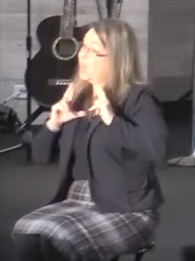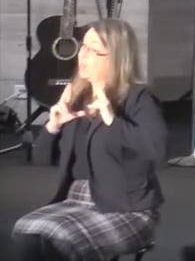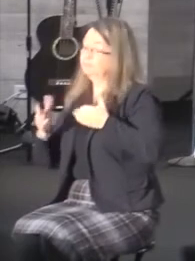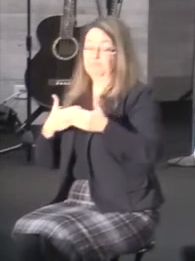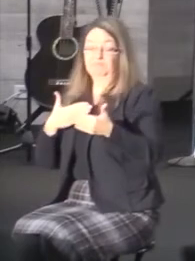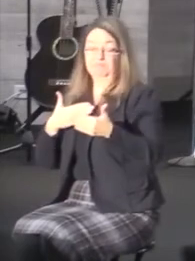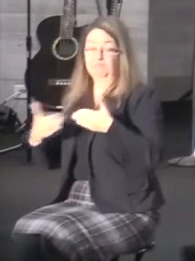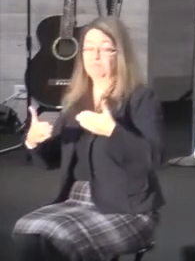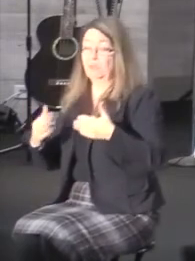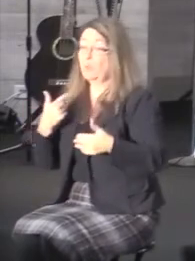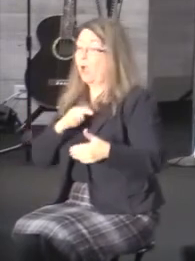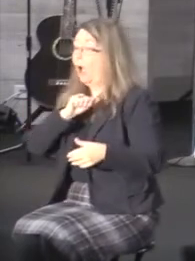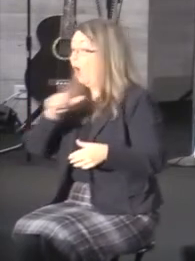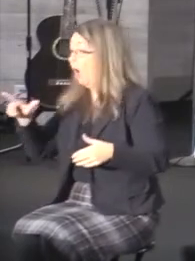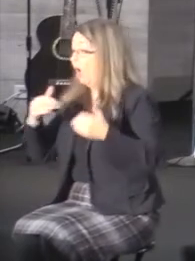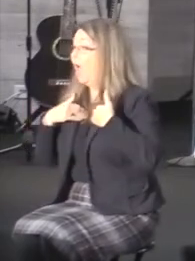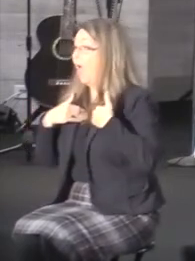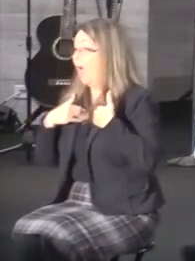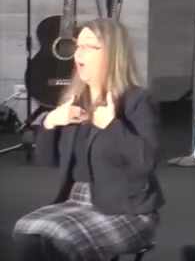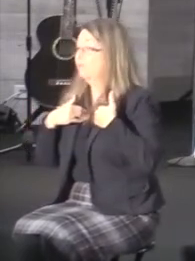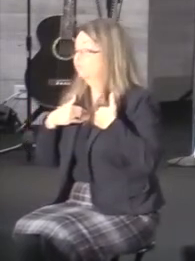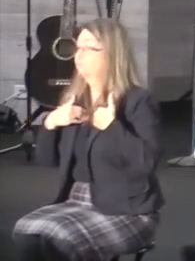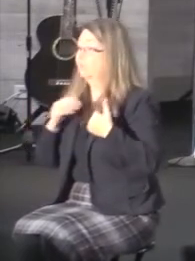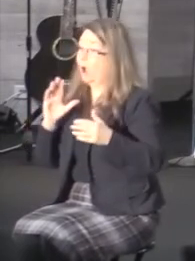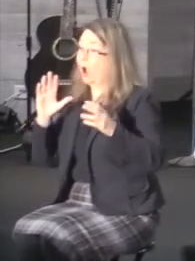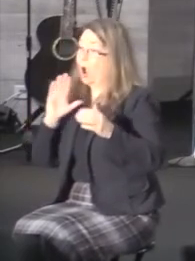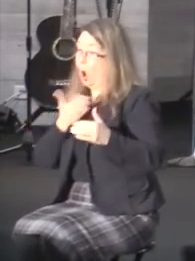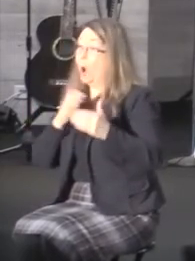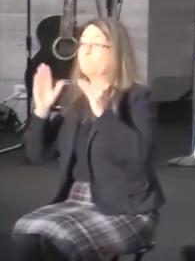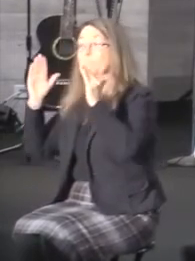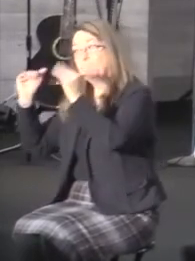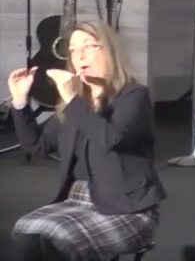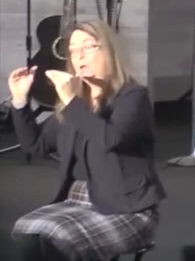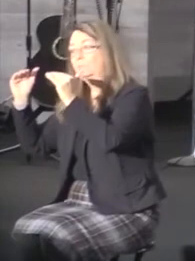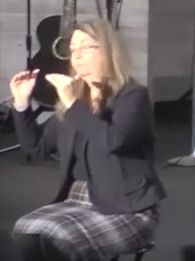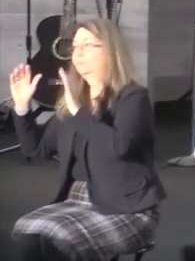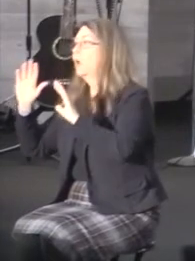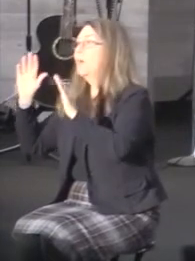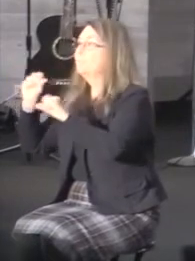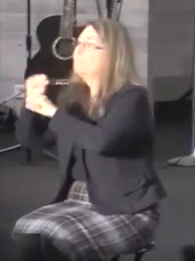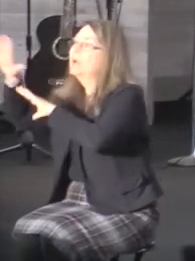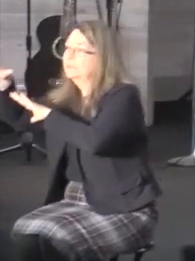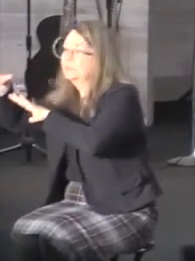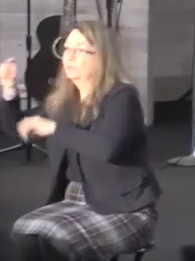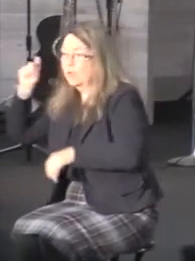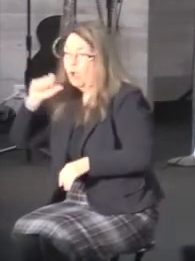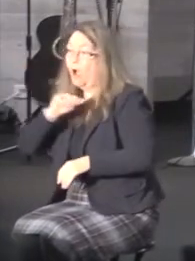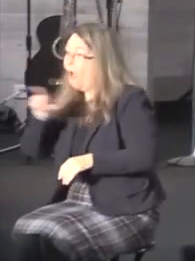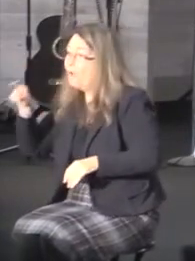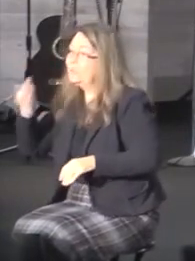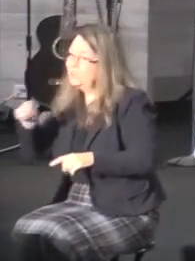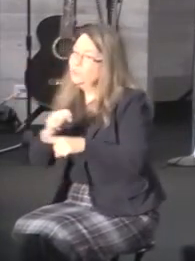is, we all have our own mountain that we're going to climb this year. And as a Christian, our mountain, it's going to take training. It's not going to